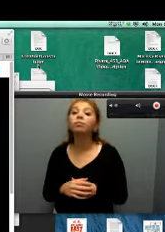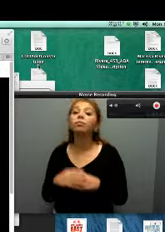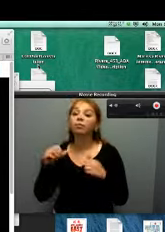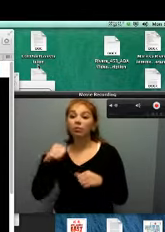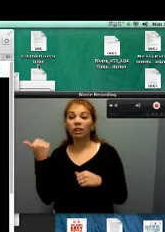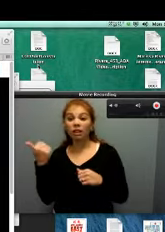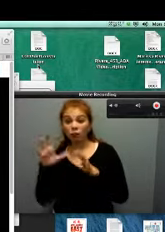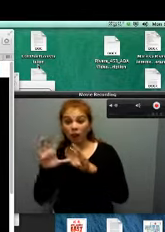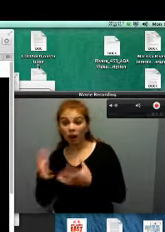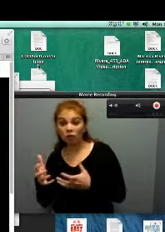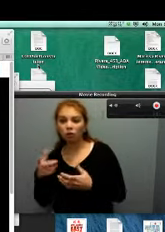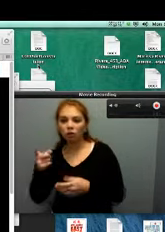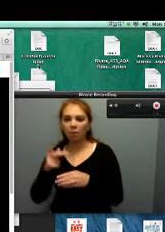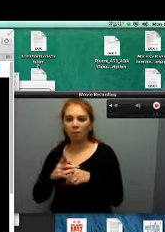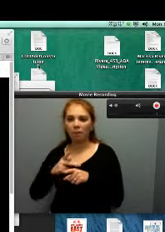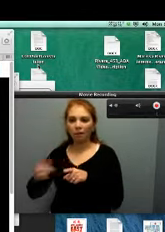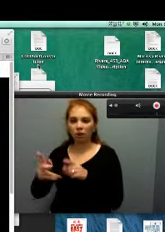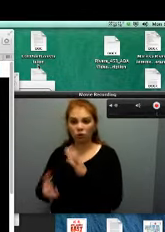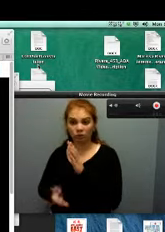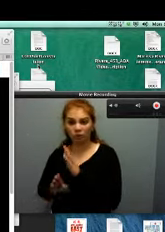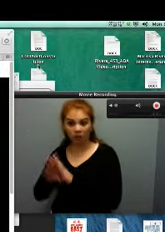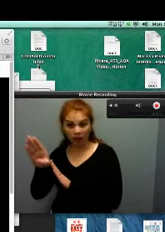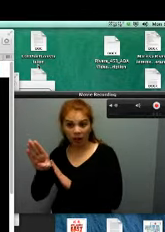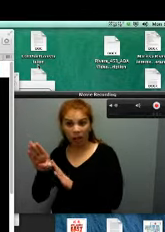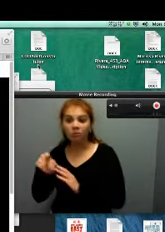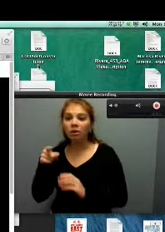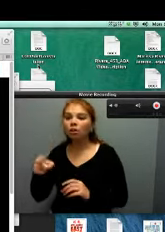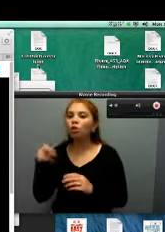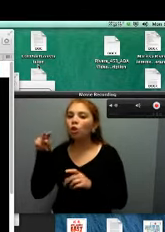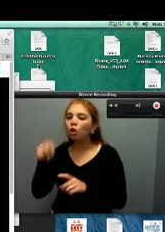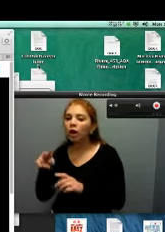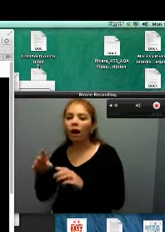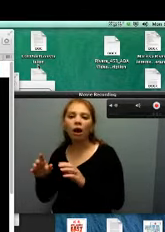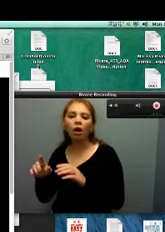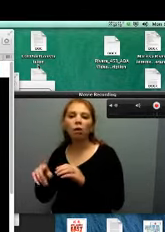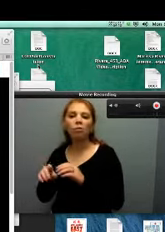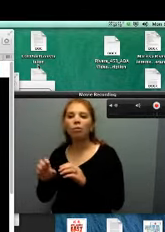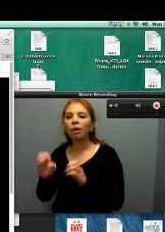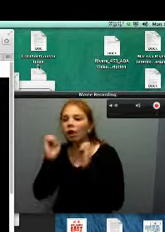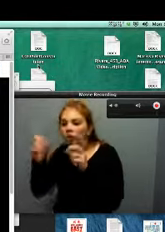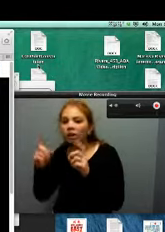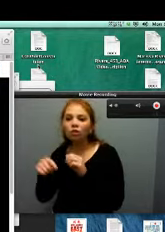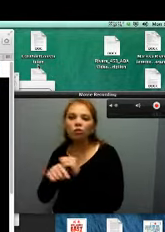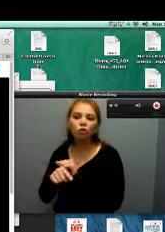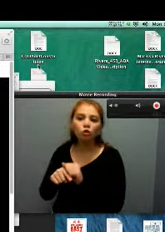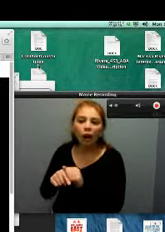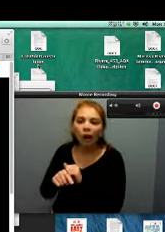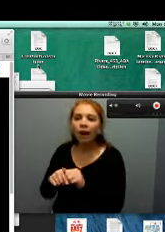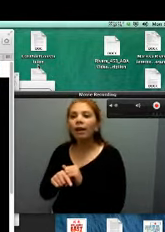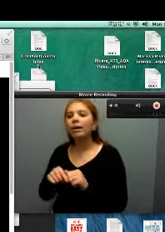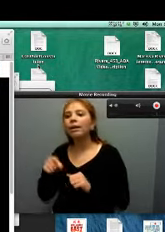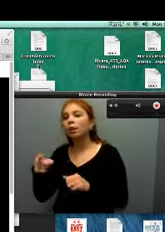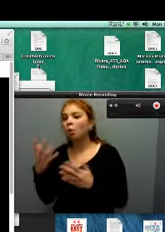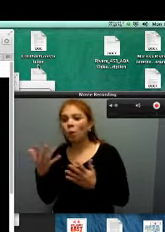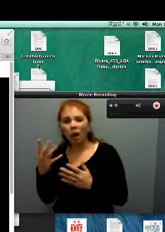Another category is going to be professional development. So what kind of education or training does the person